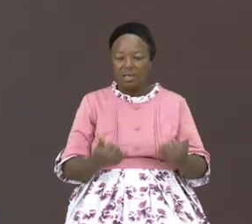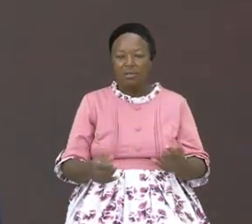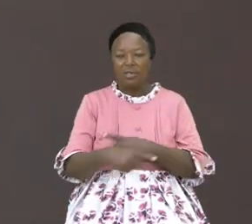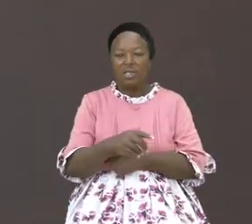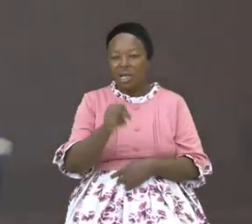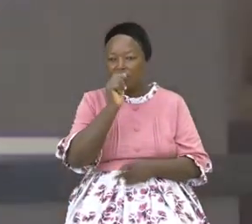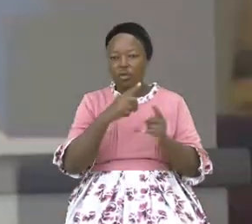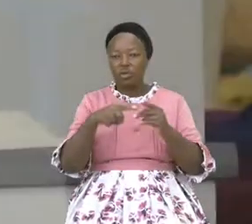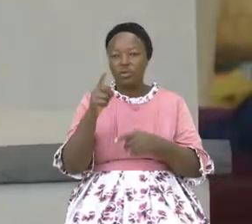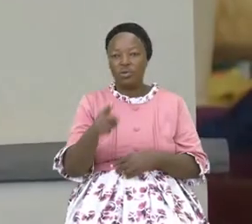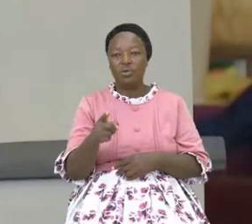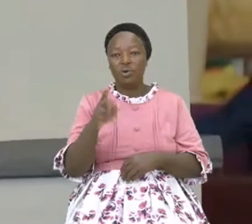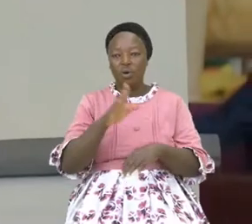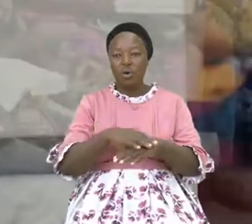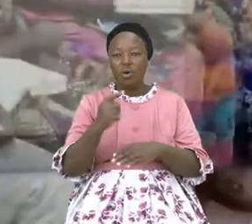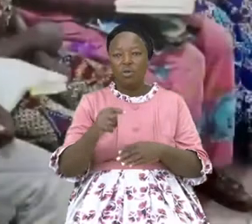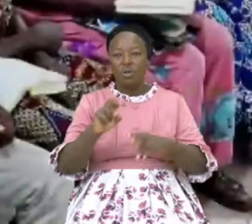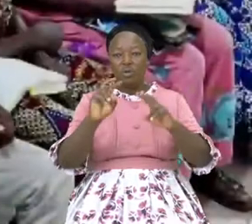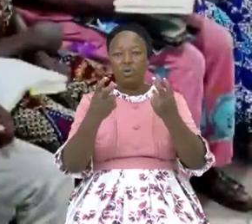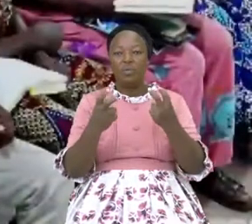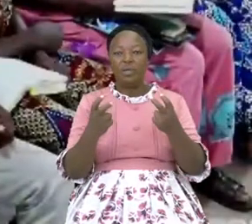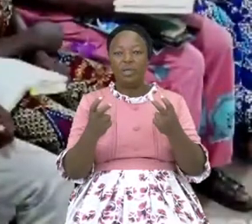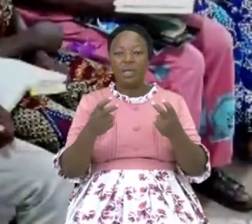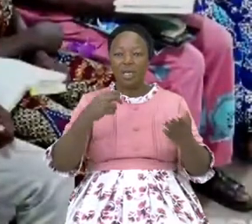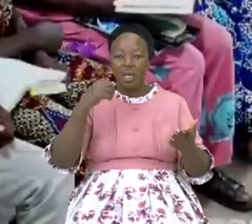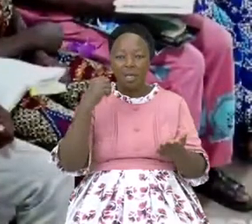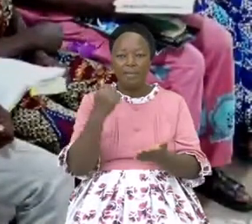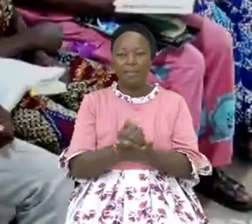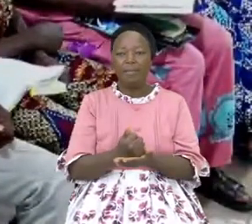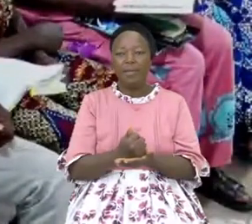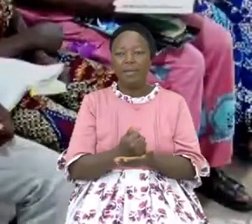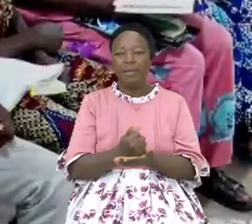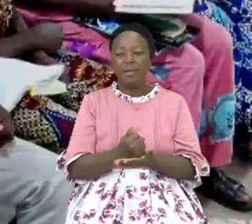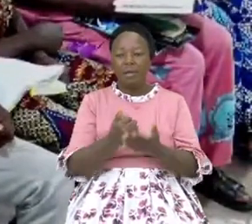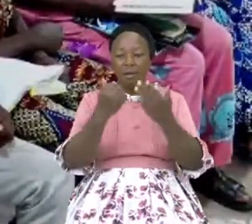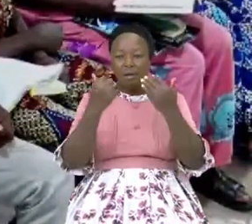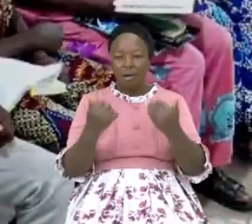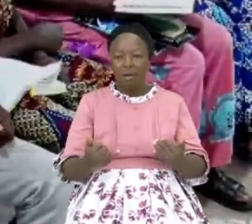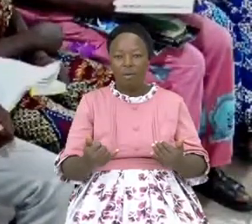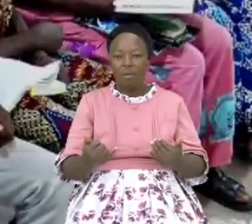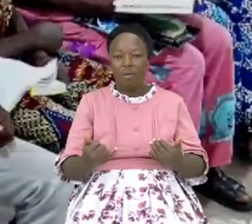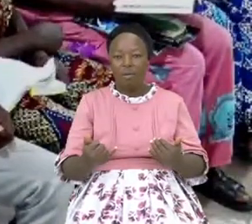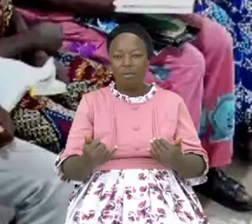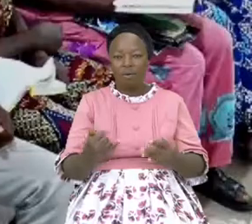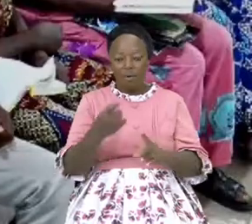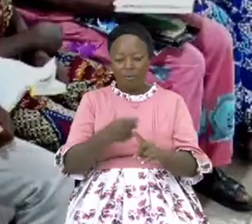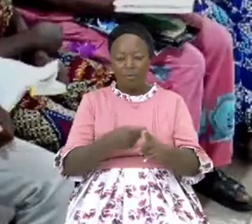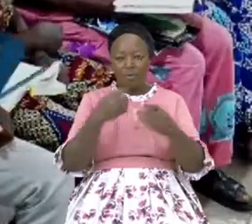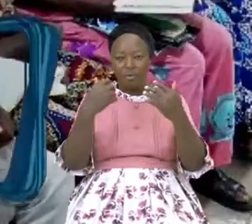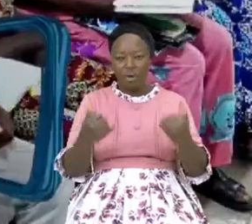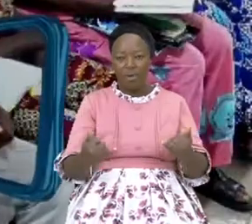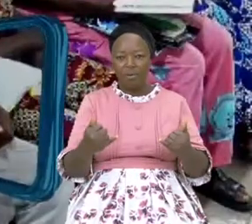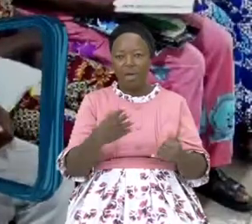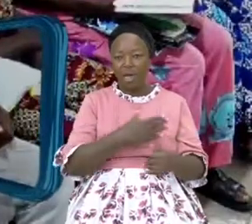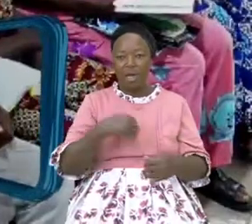to you on the subject, amen, now, henceforth, and